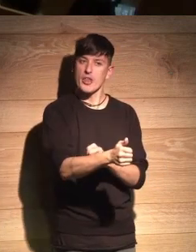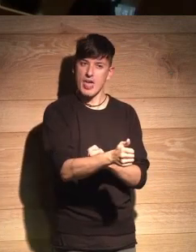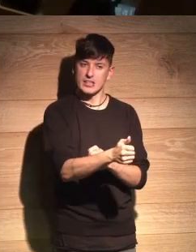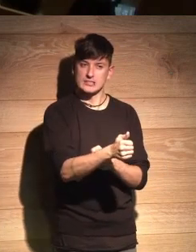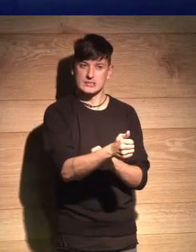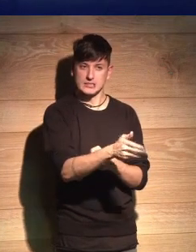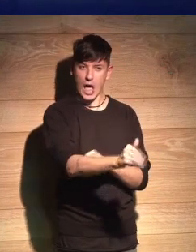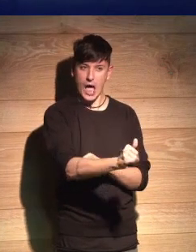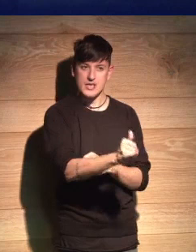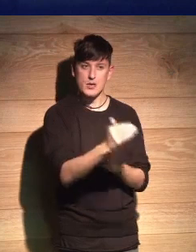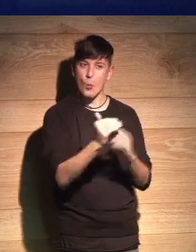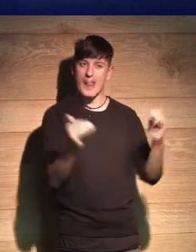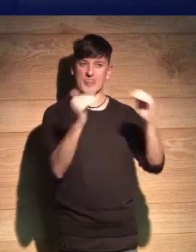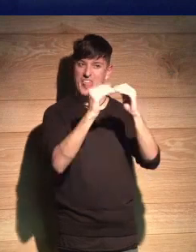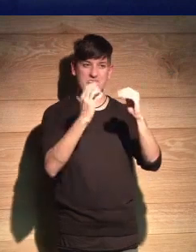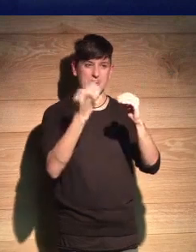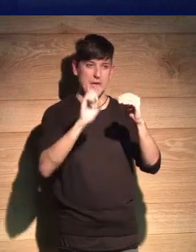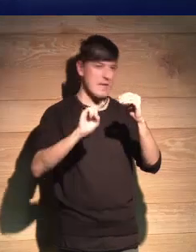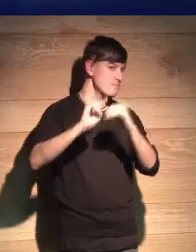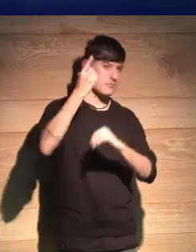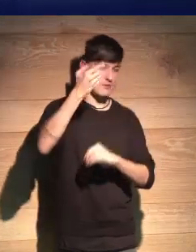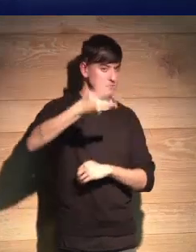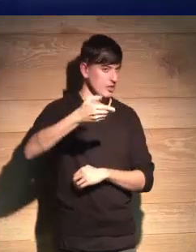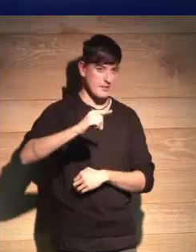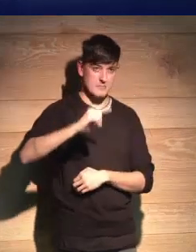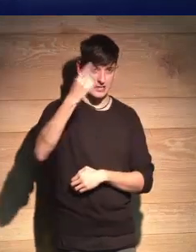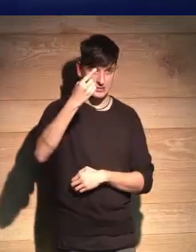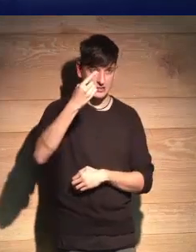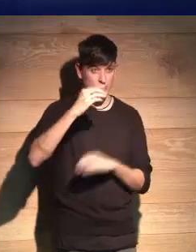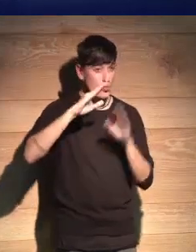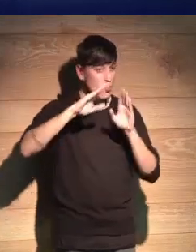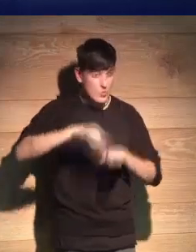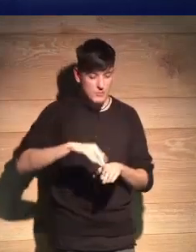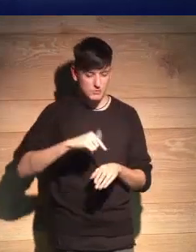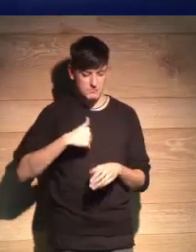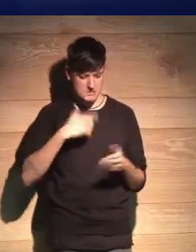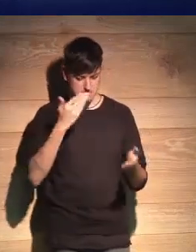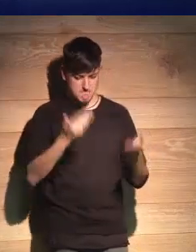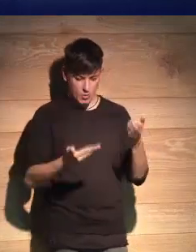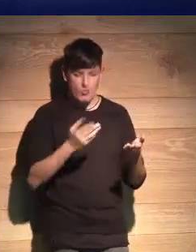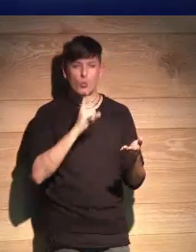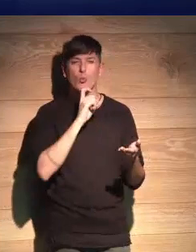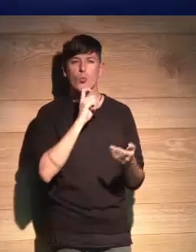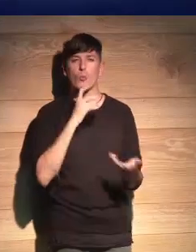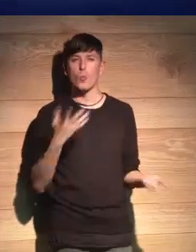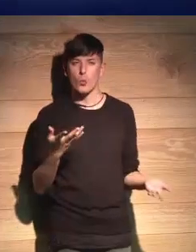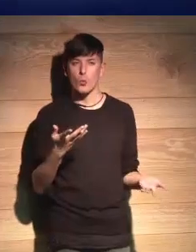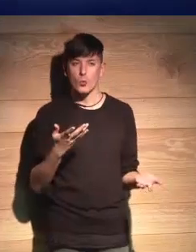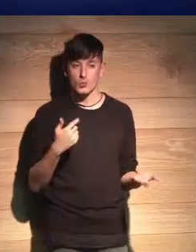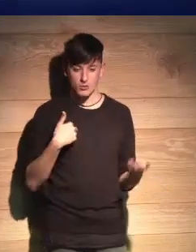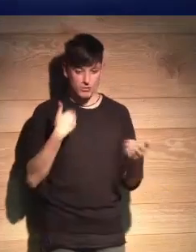certain priorities, and equality should be on top. And finally, how we evaluate